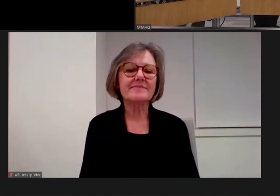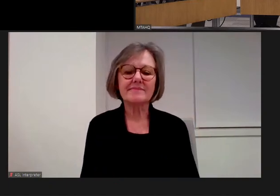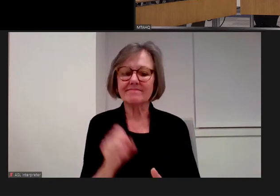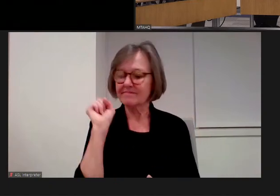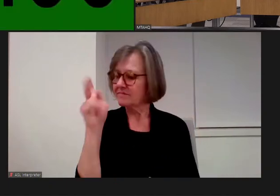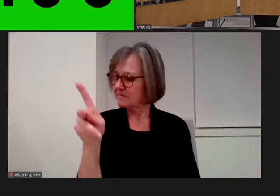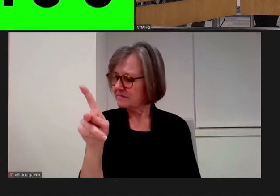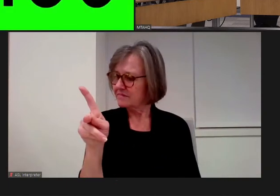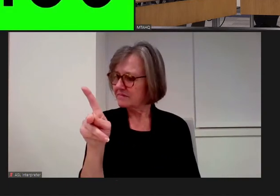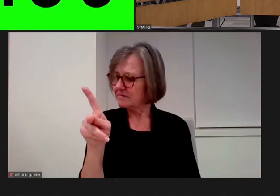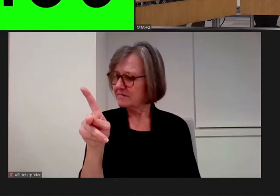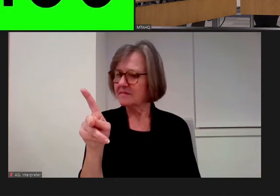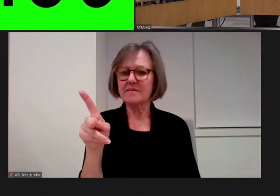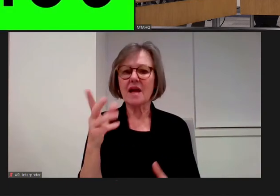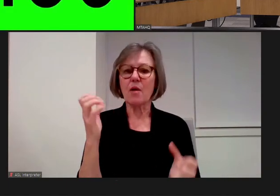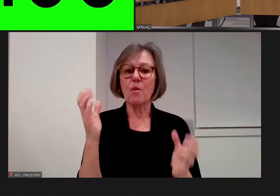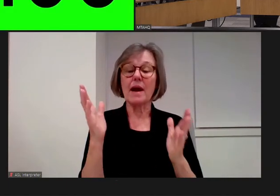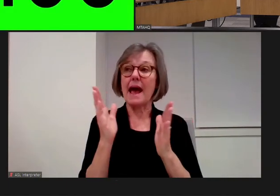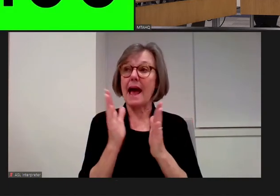Perfect. So I want to ask,